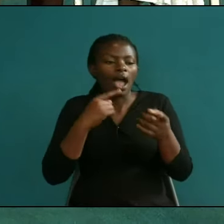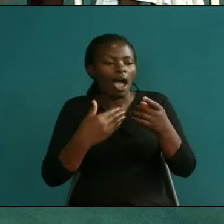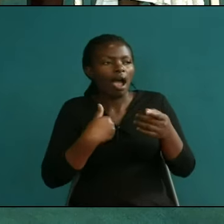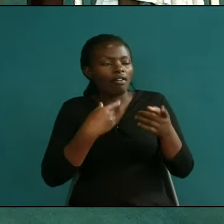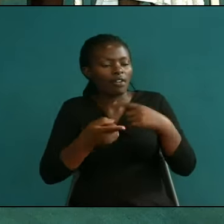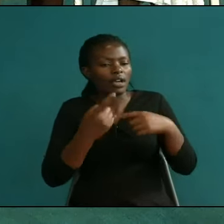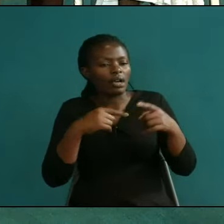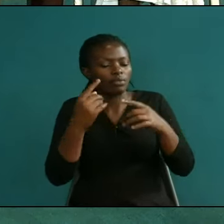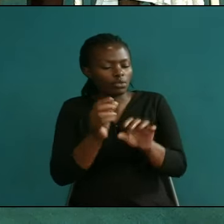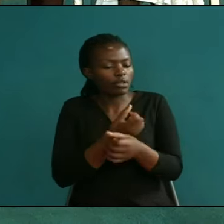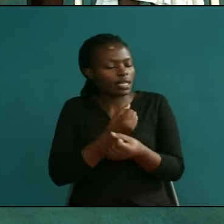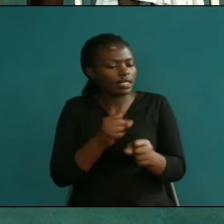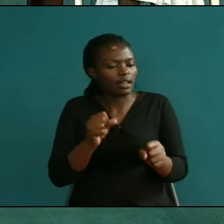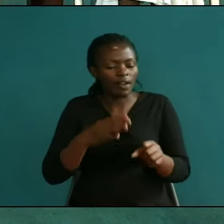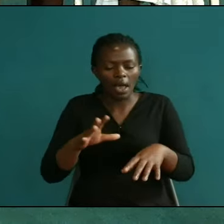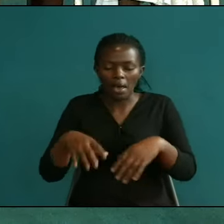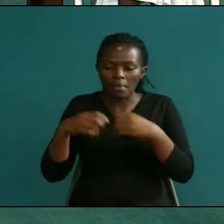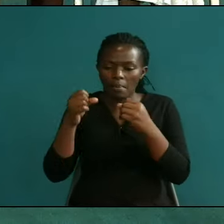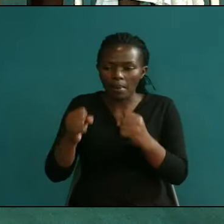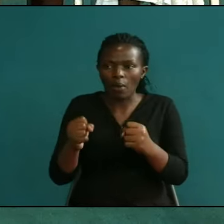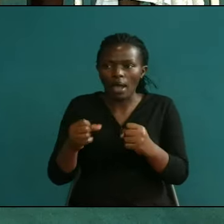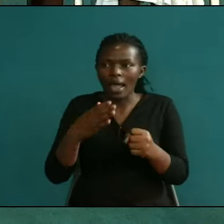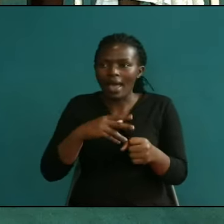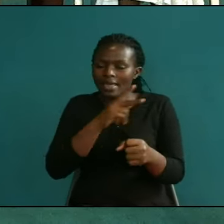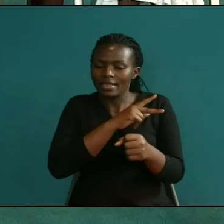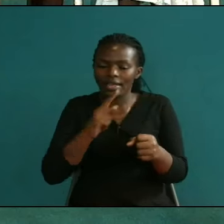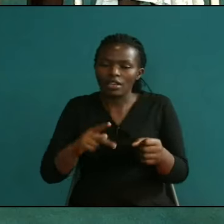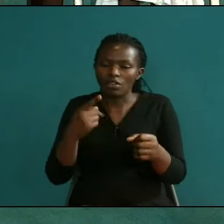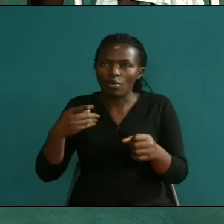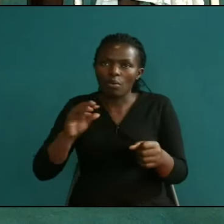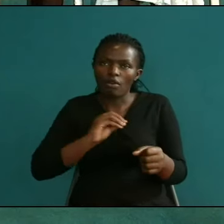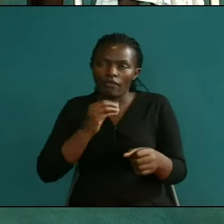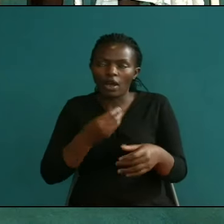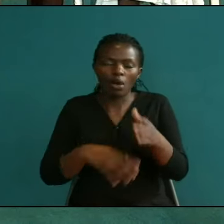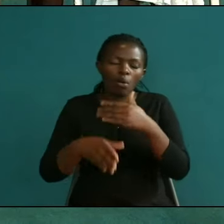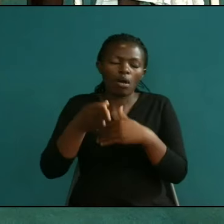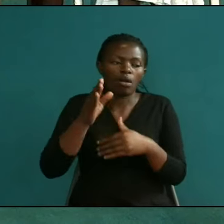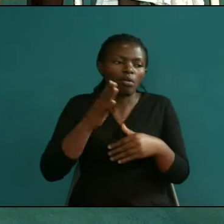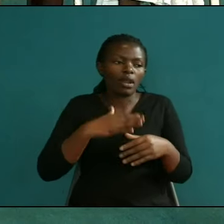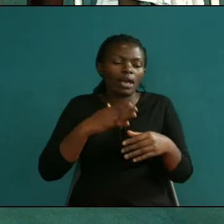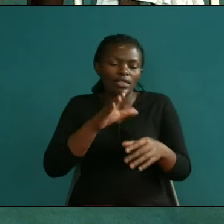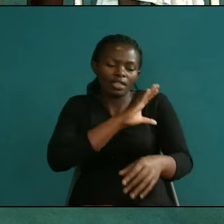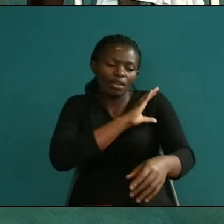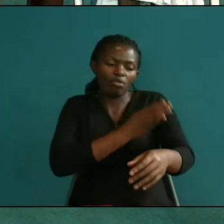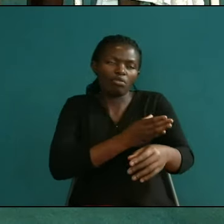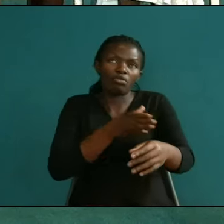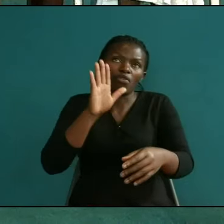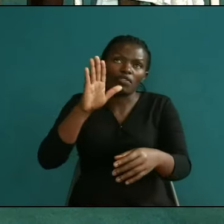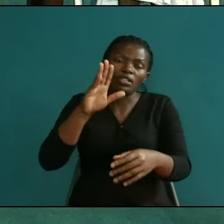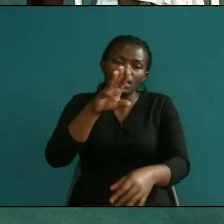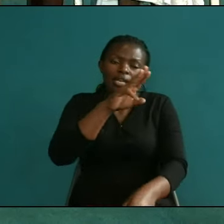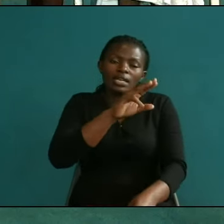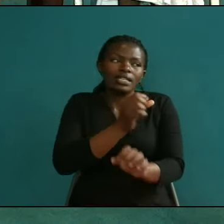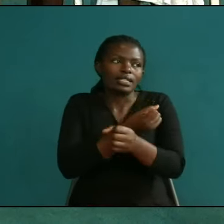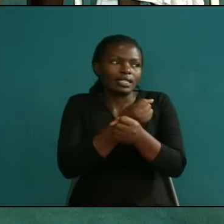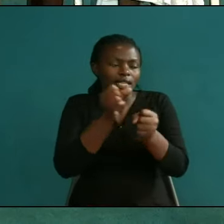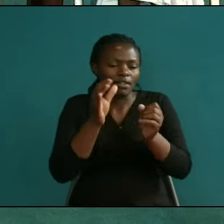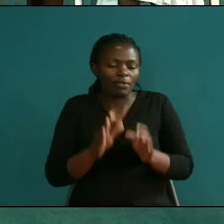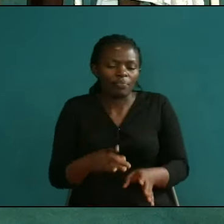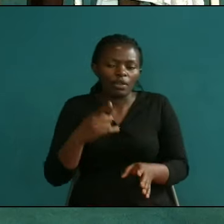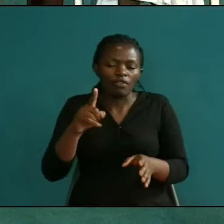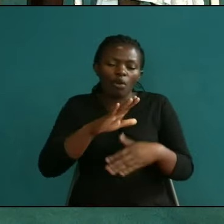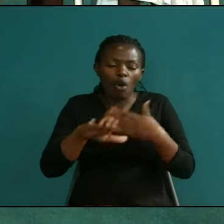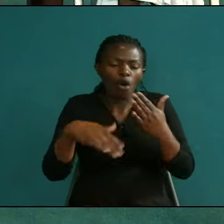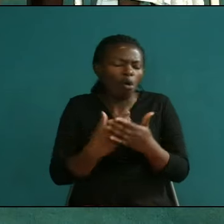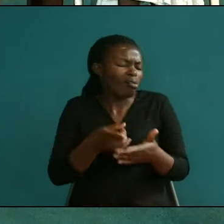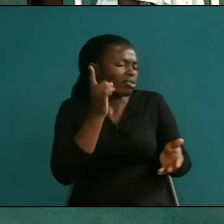salvation and the power and the kingdom of our God and the authority of his Messiah. For the accuser of our brothers